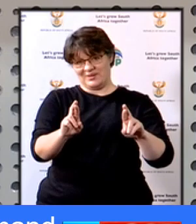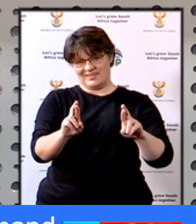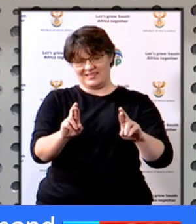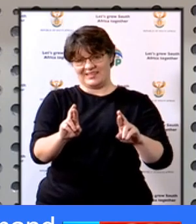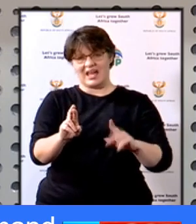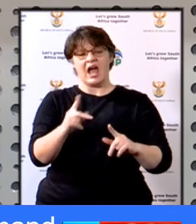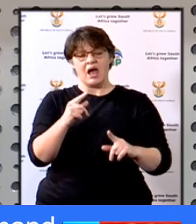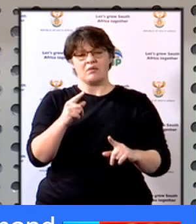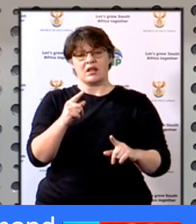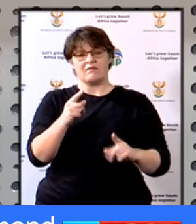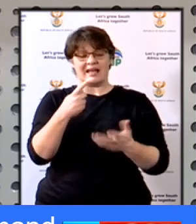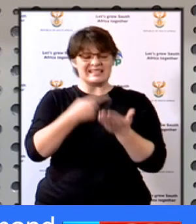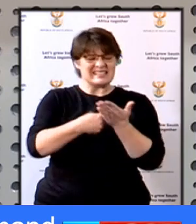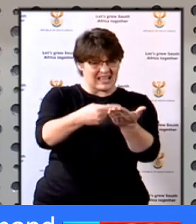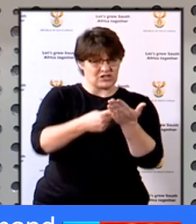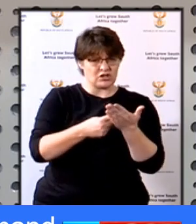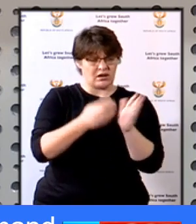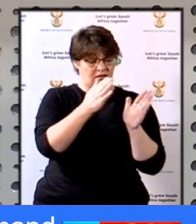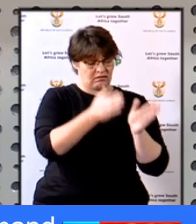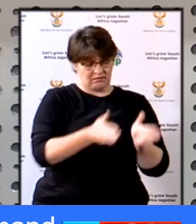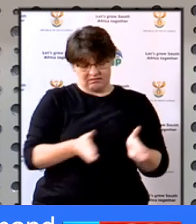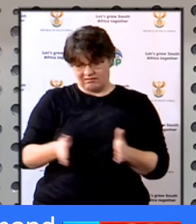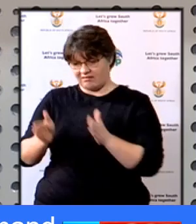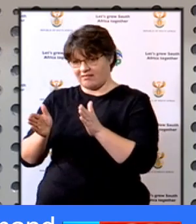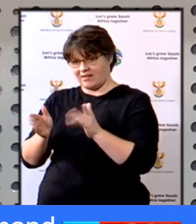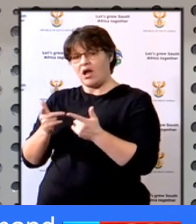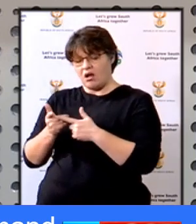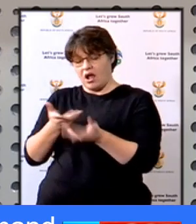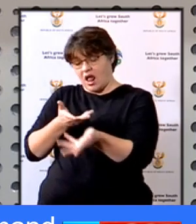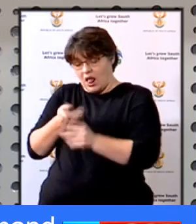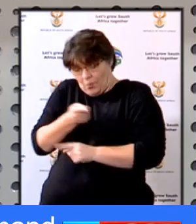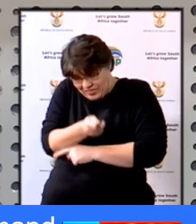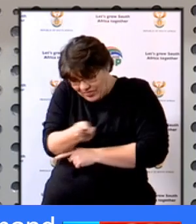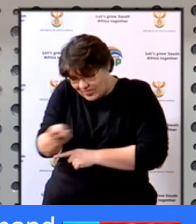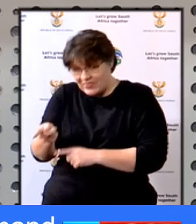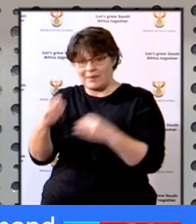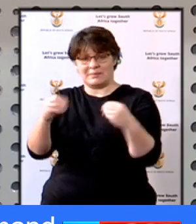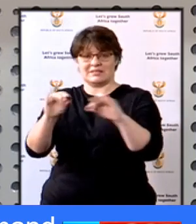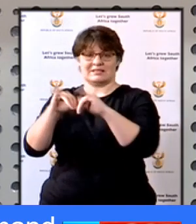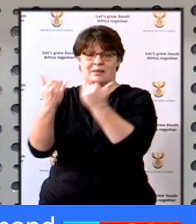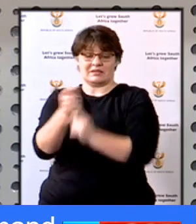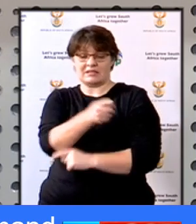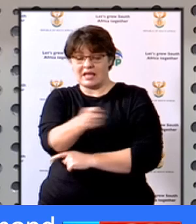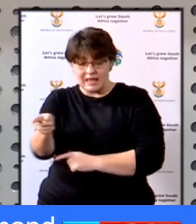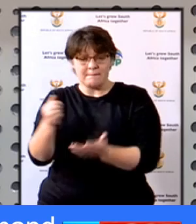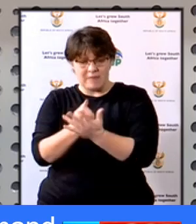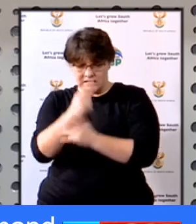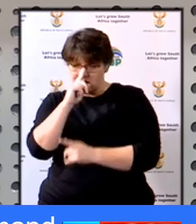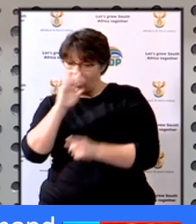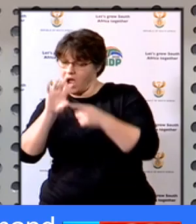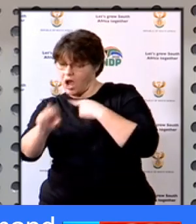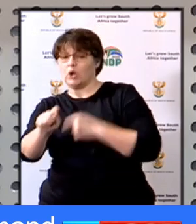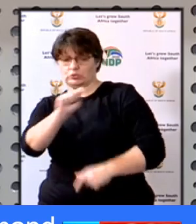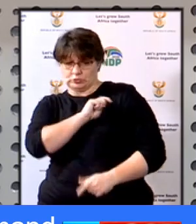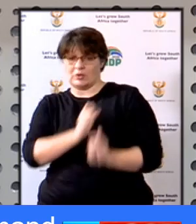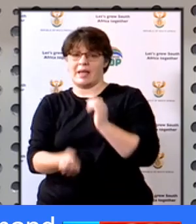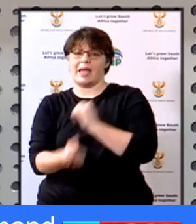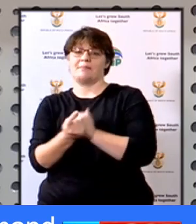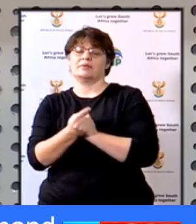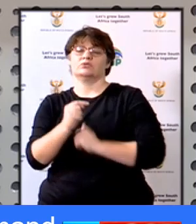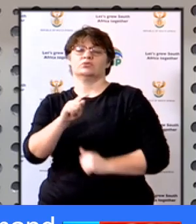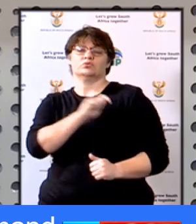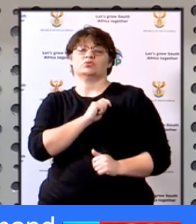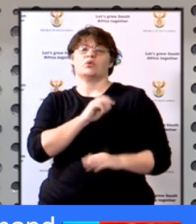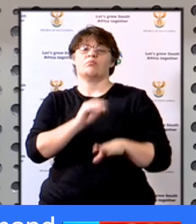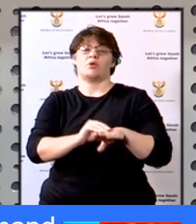I think we've shifted the discussion with the alcohol industry to say, recognize that these problems are real. Now